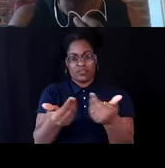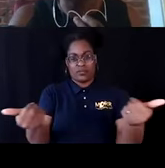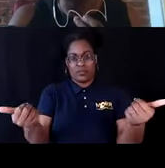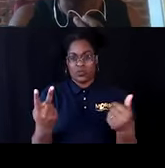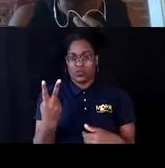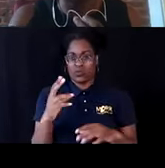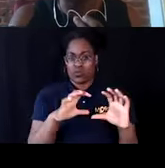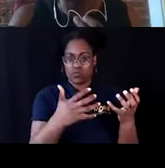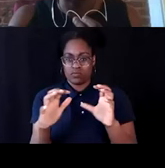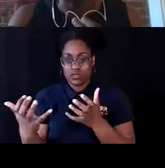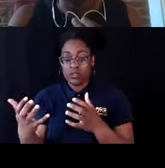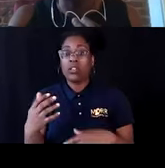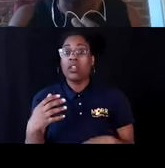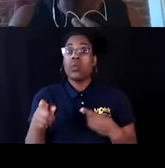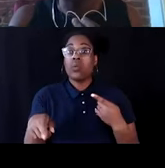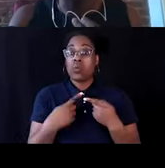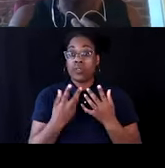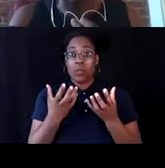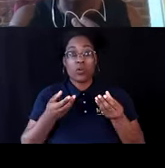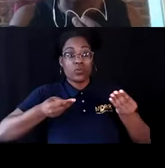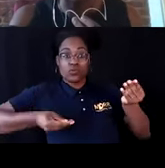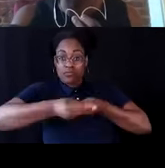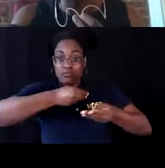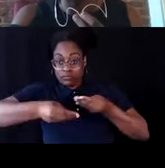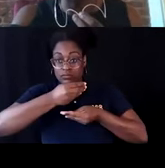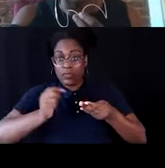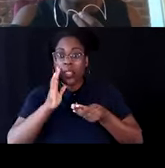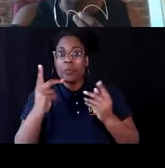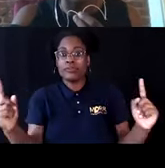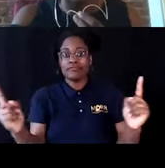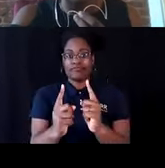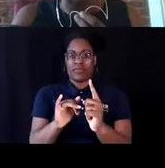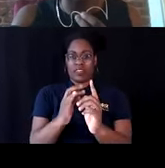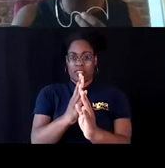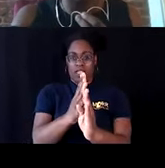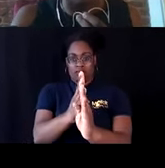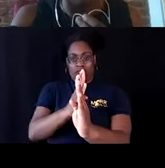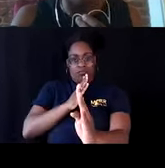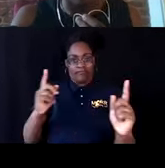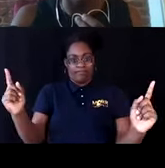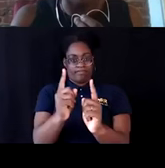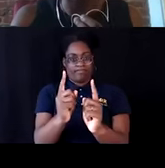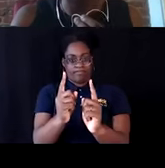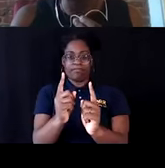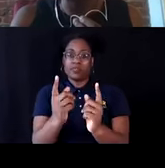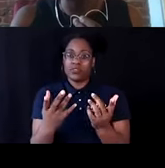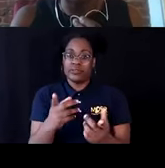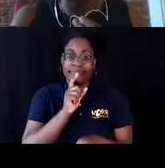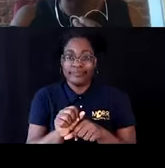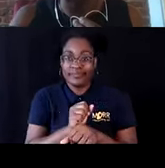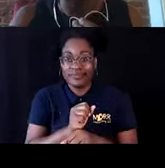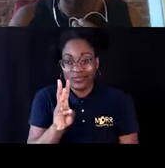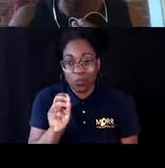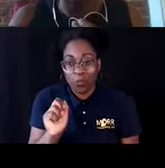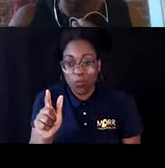of the first slave markets in the continental United States was built on Wall Street. That wall, as a matter of fact, was built